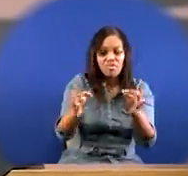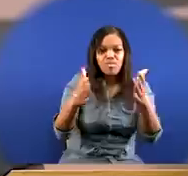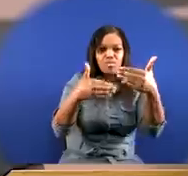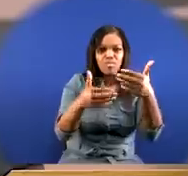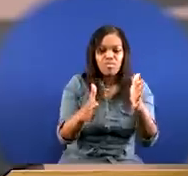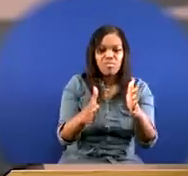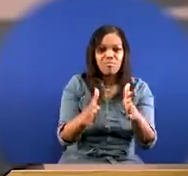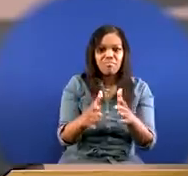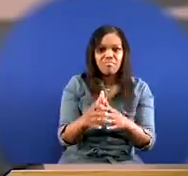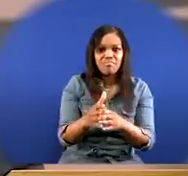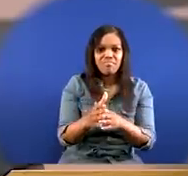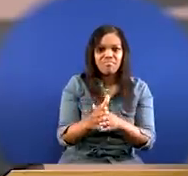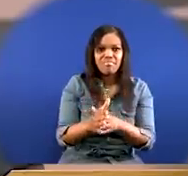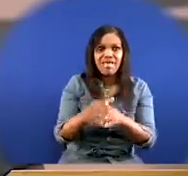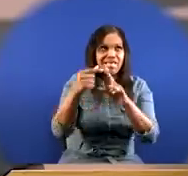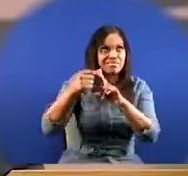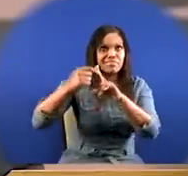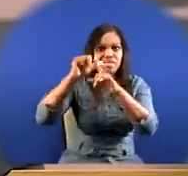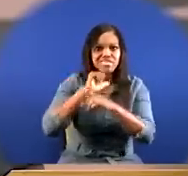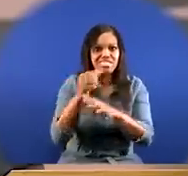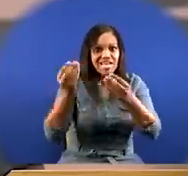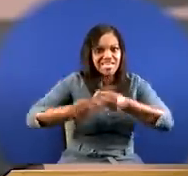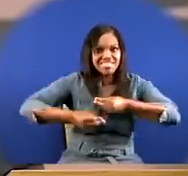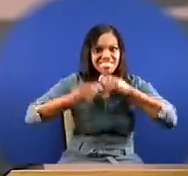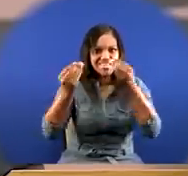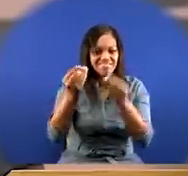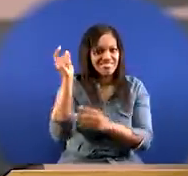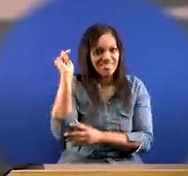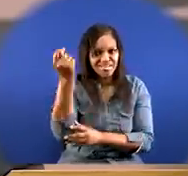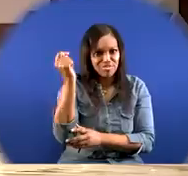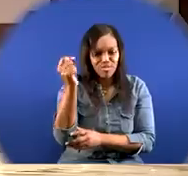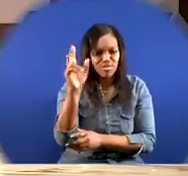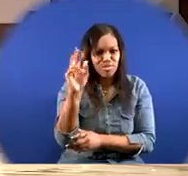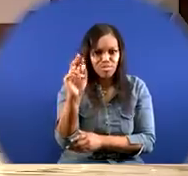let alone given opportunity to give his testimony.